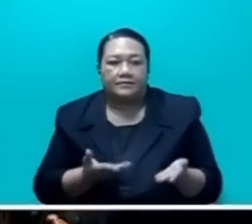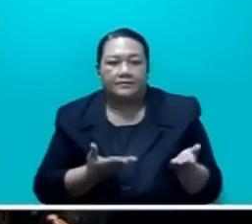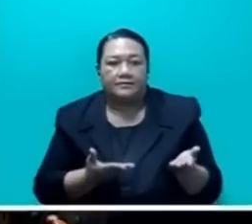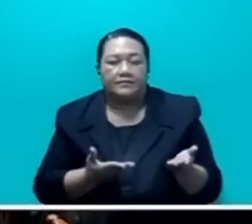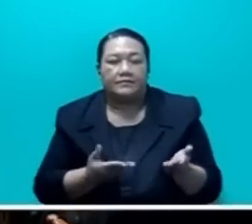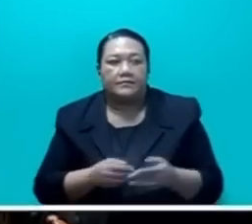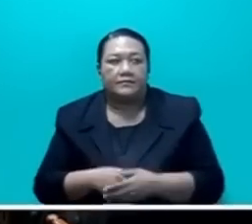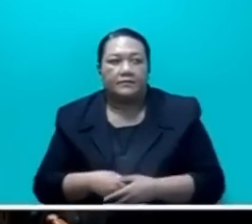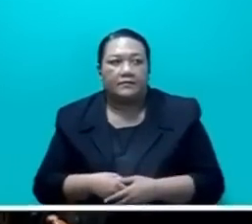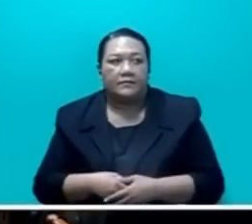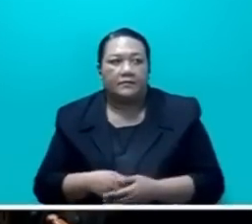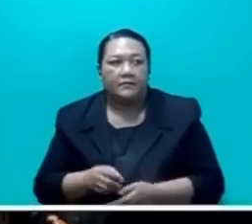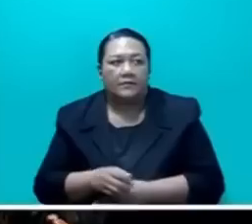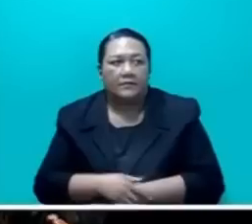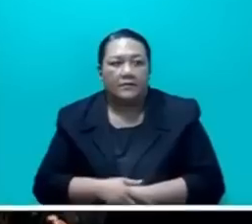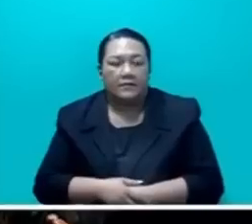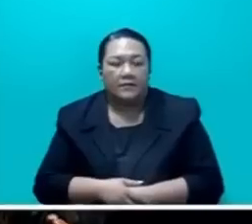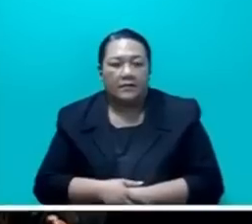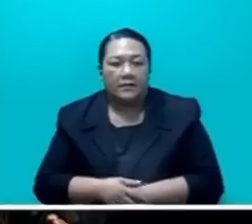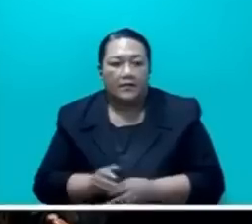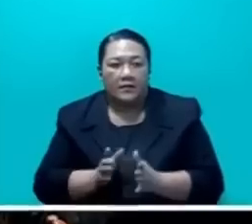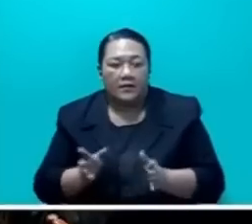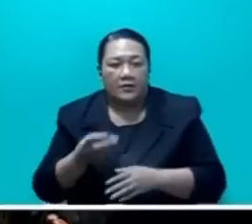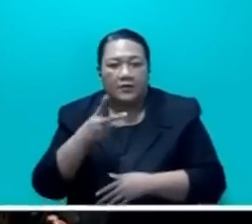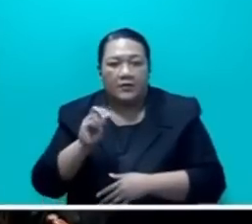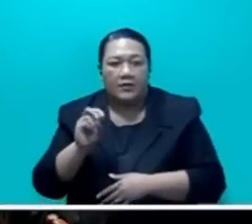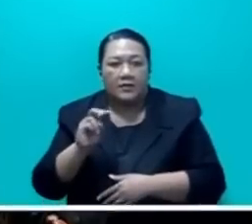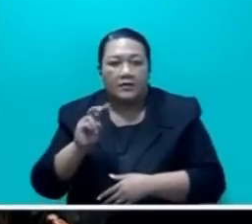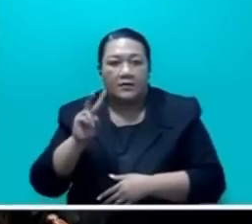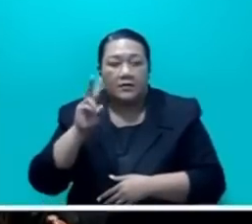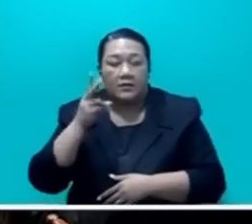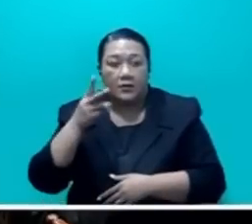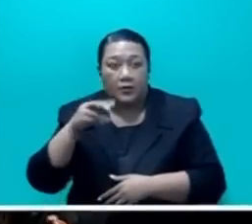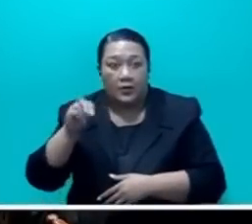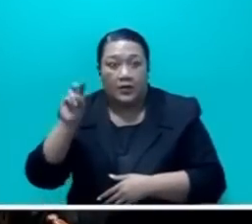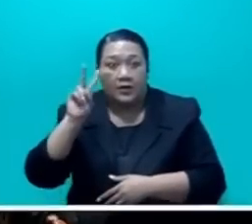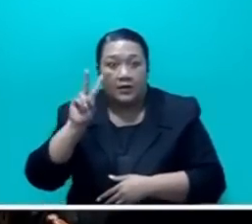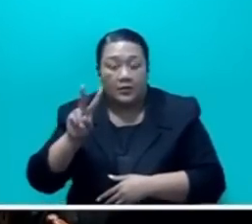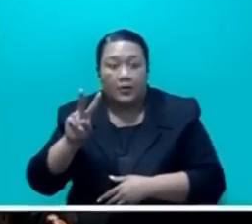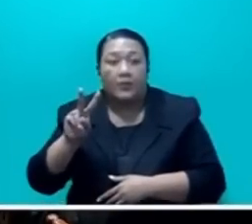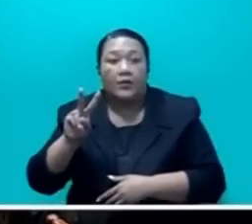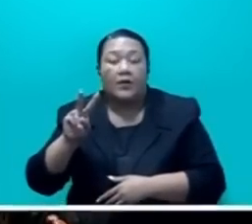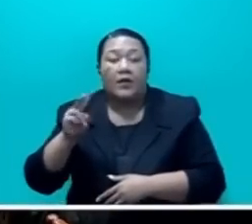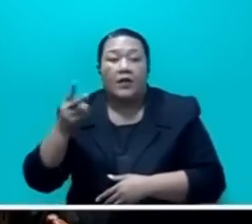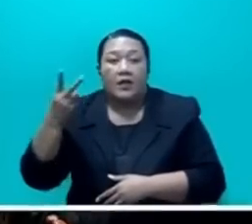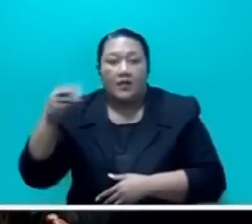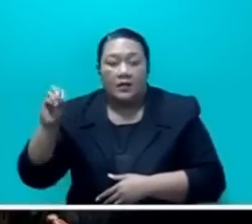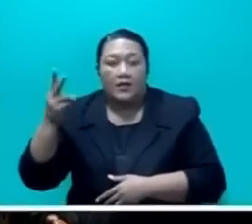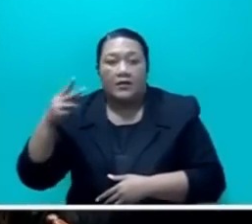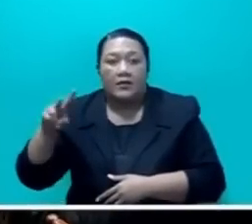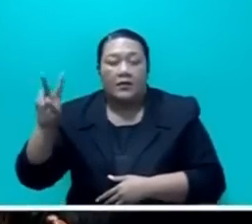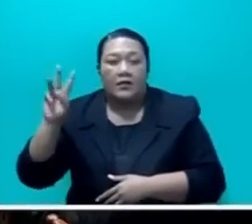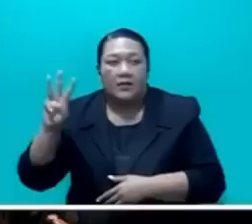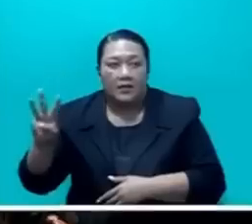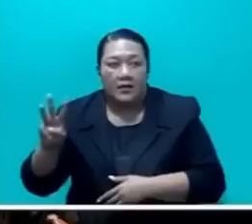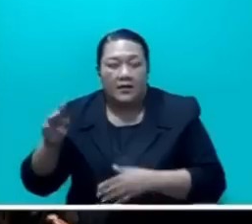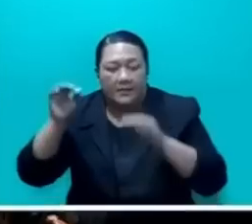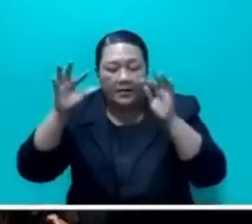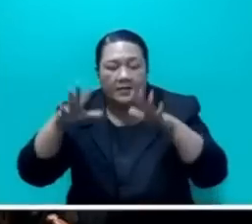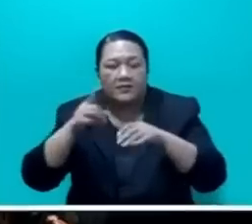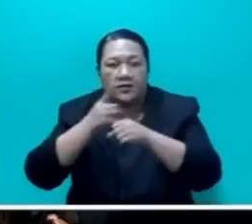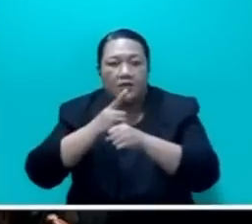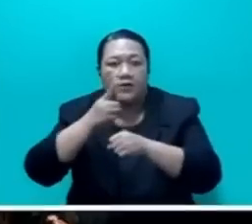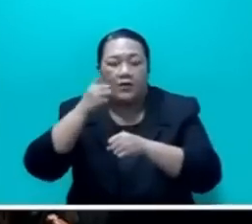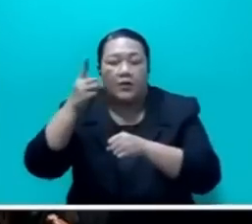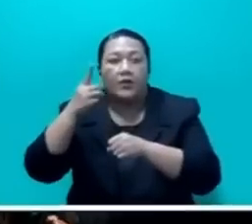Daniel 2, 20-23. Blessed be the name of God forever and ever, to whom belong wisdom